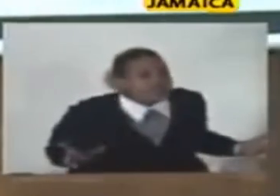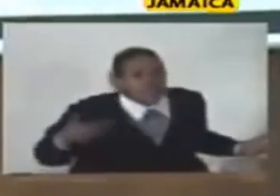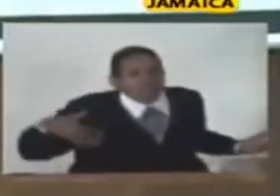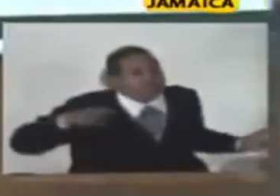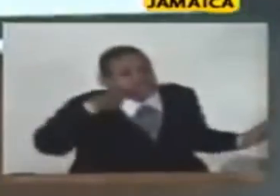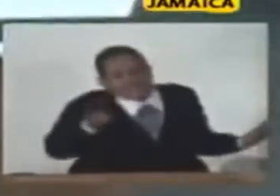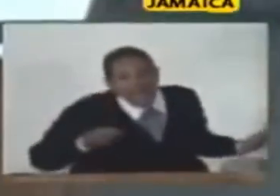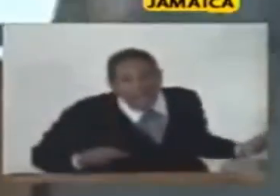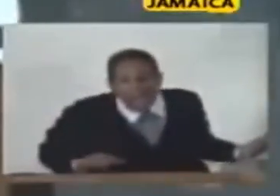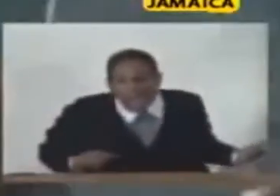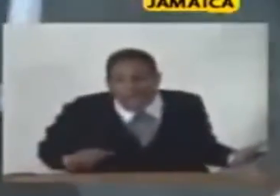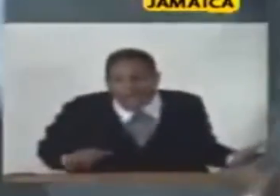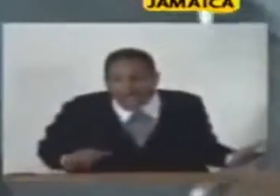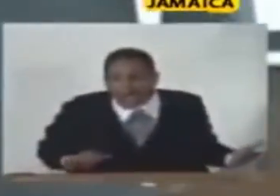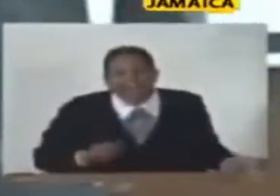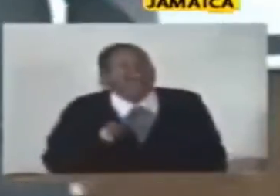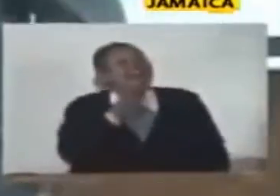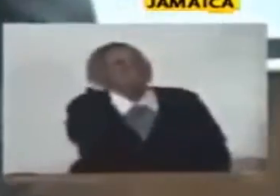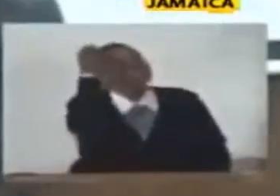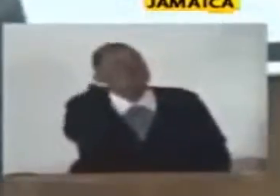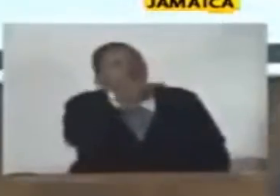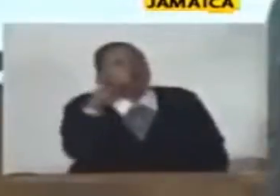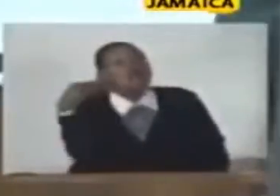I said you are telling a lie.